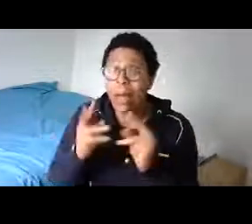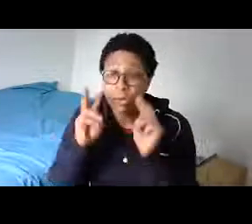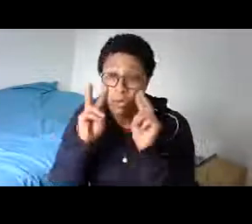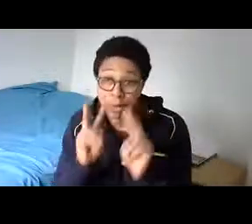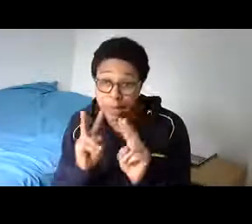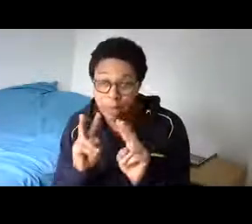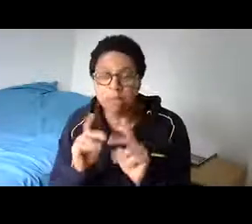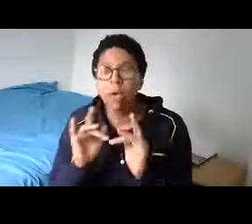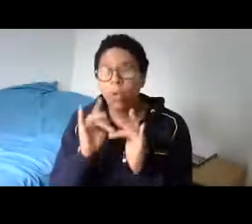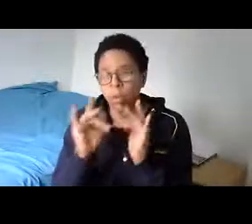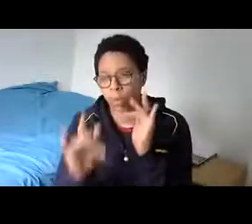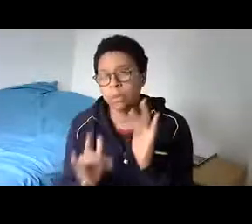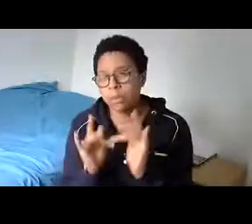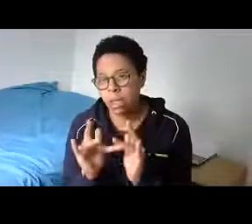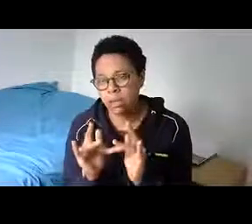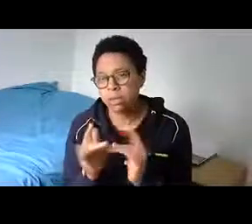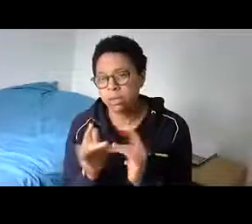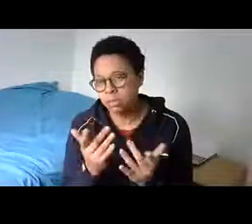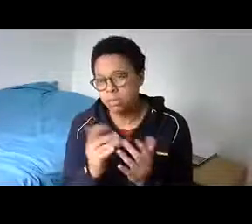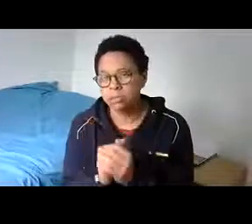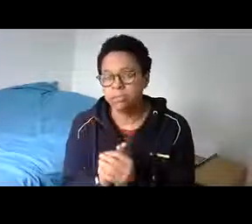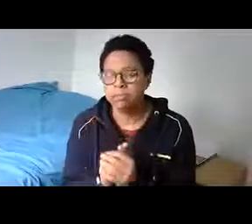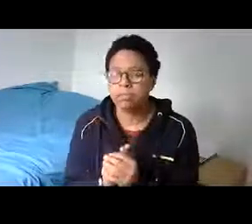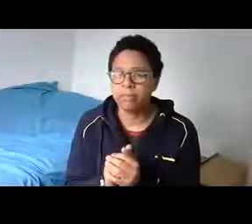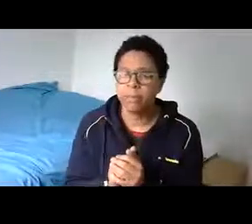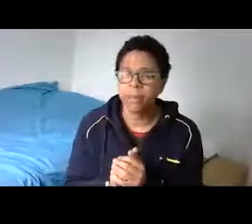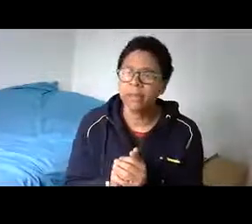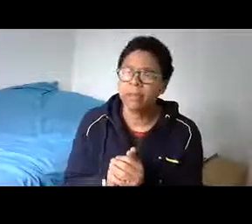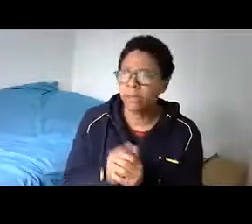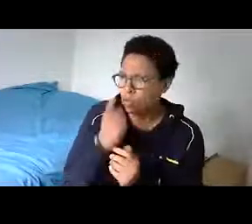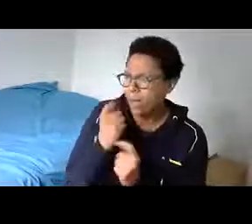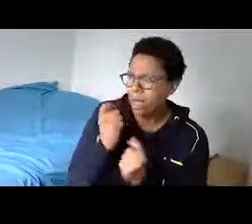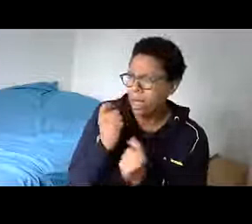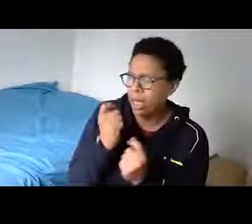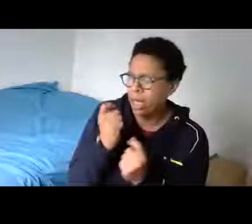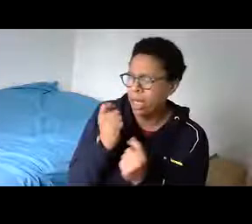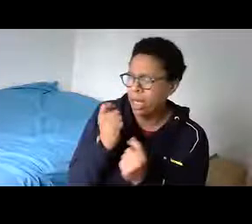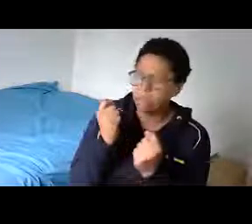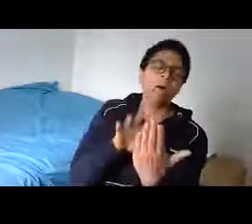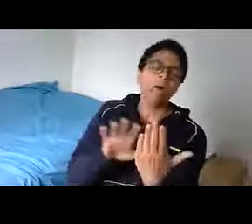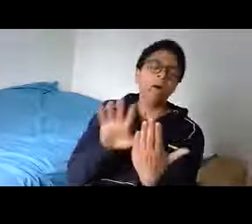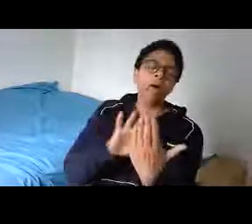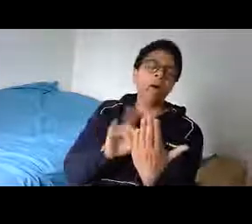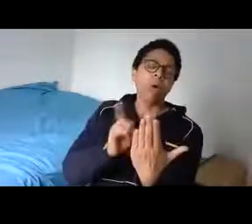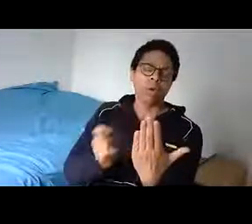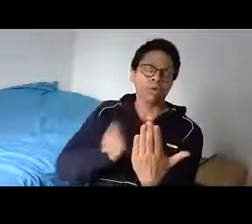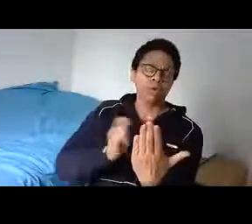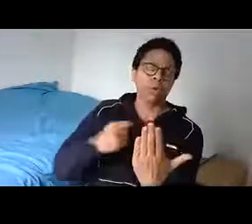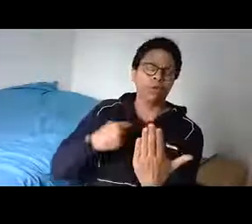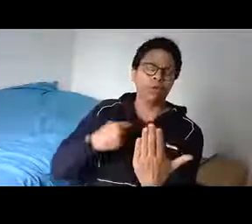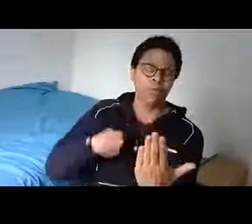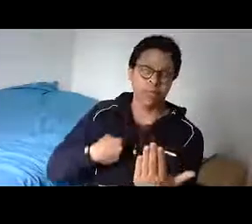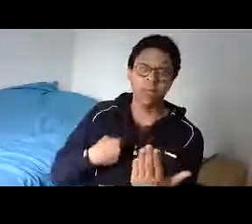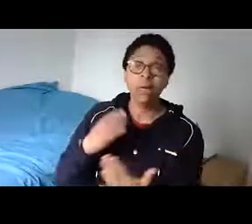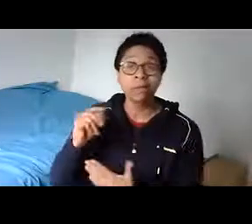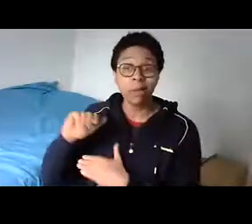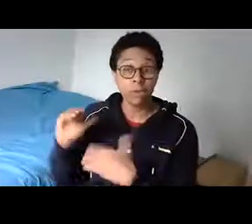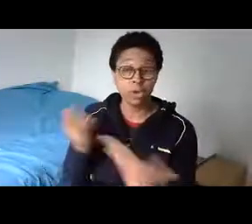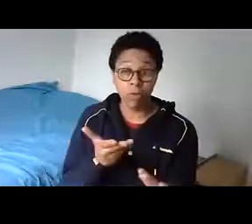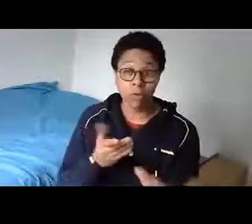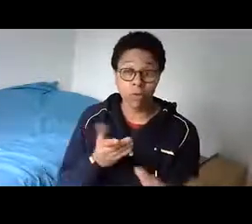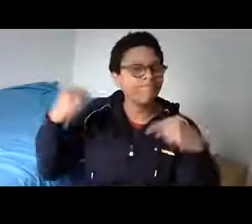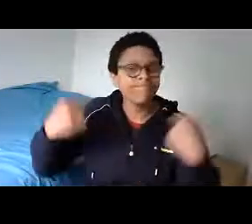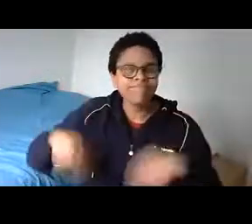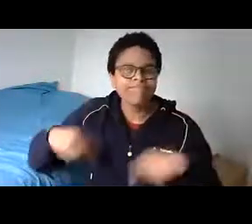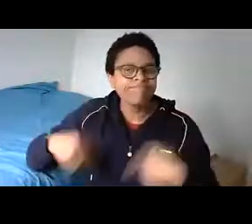will effectively be left with. And there are services for which they cannot charge for, and these